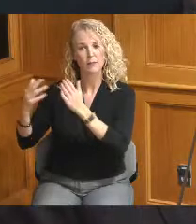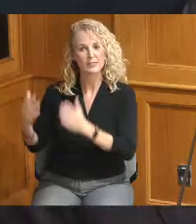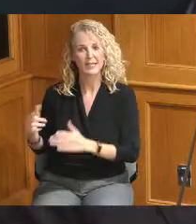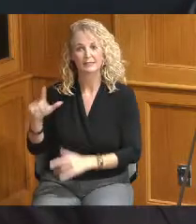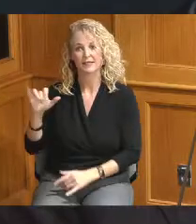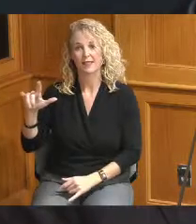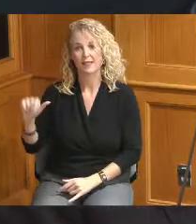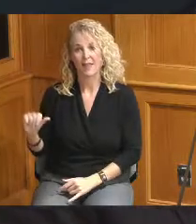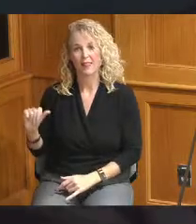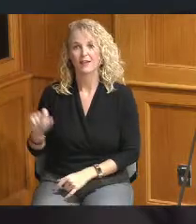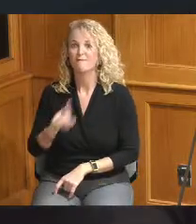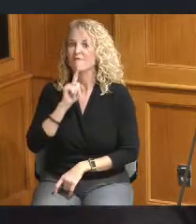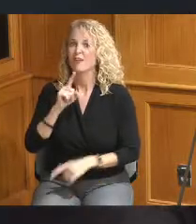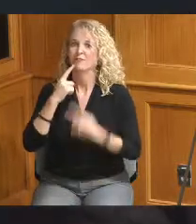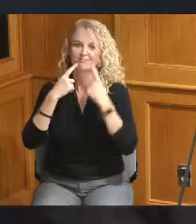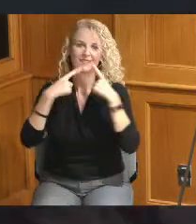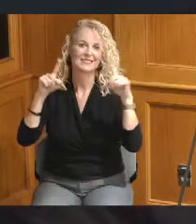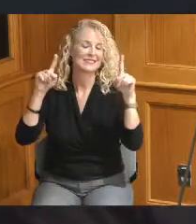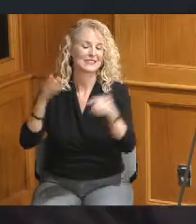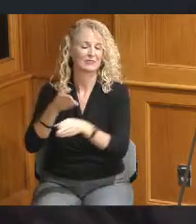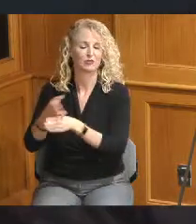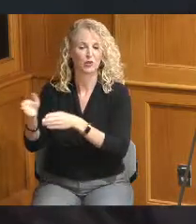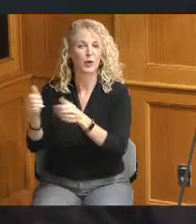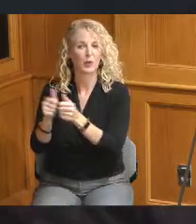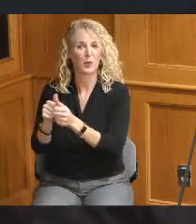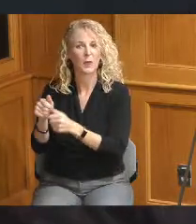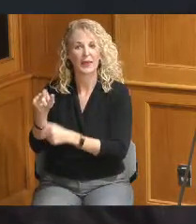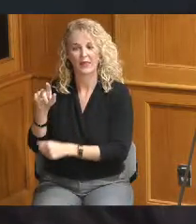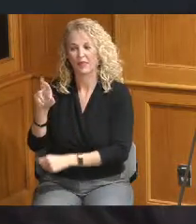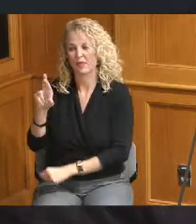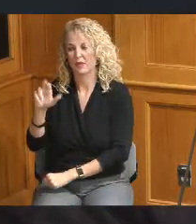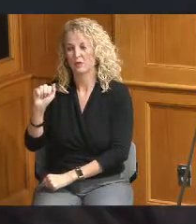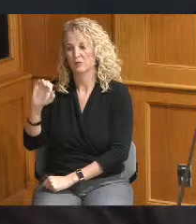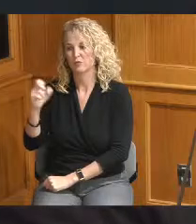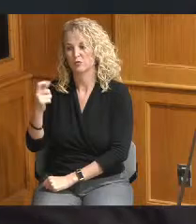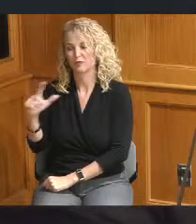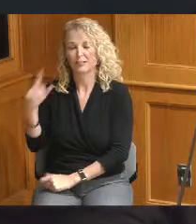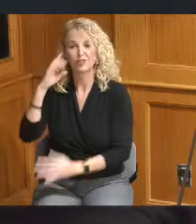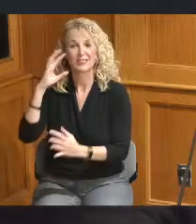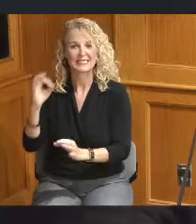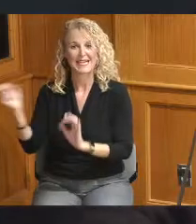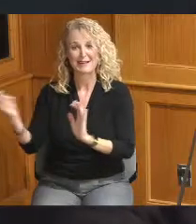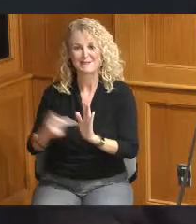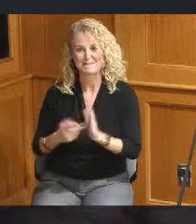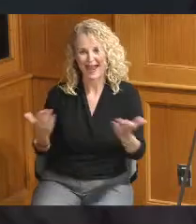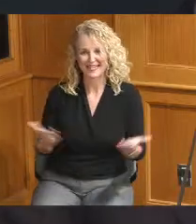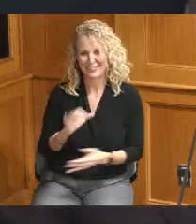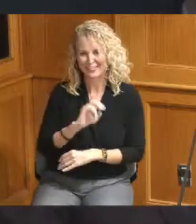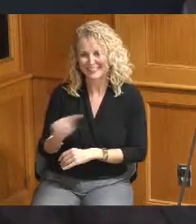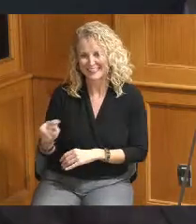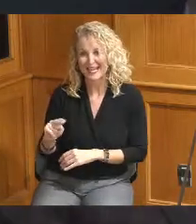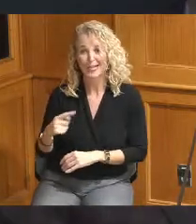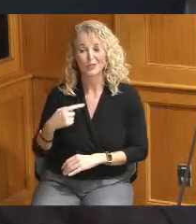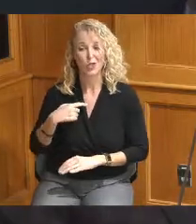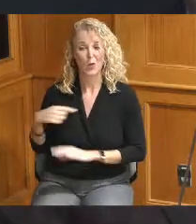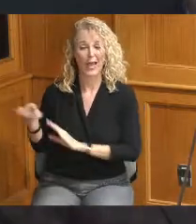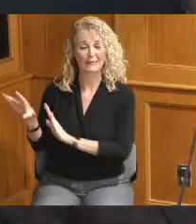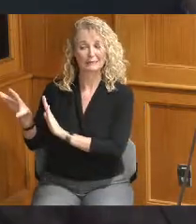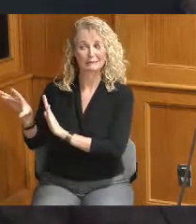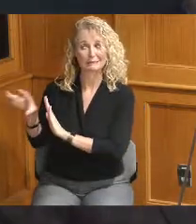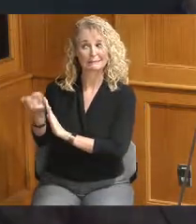Lila had a very successful career with Rachel and has decided to come back down here to Cincinnati. So I plucked